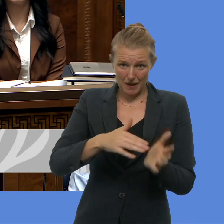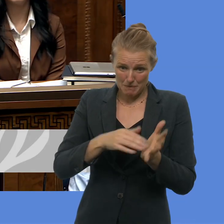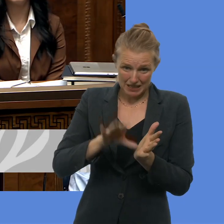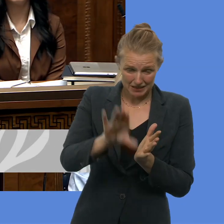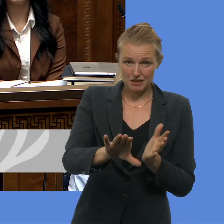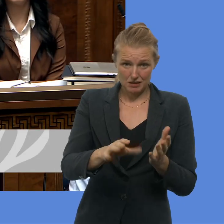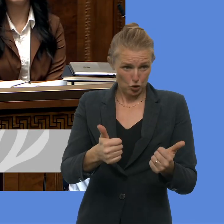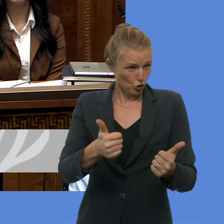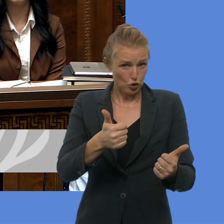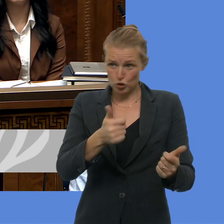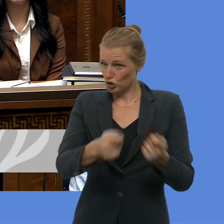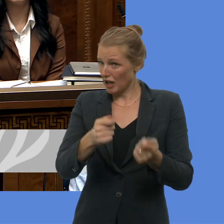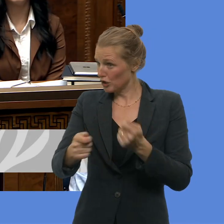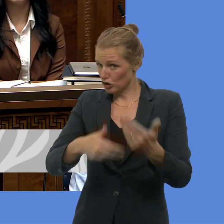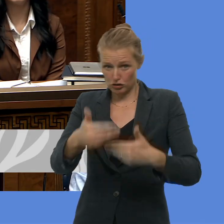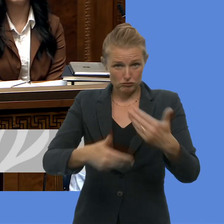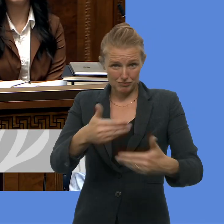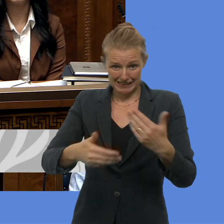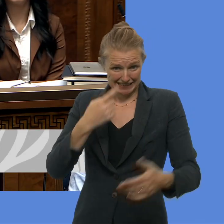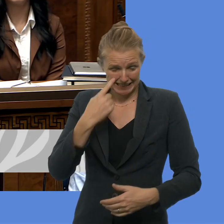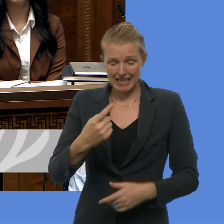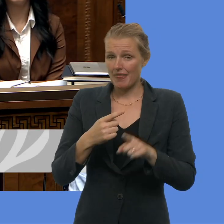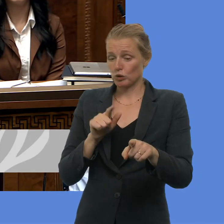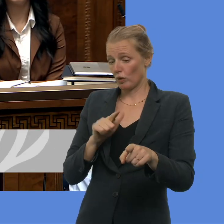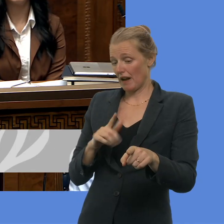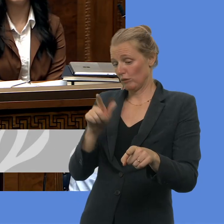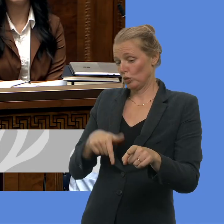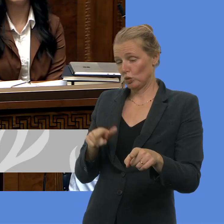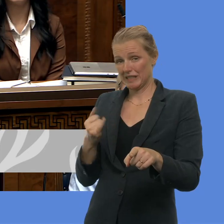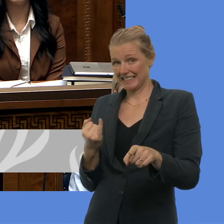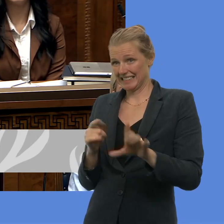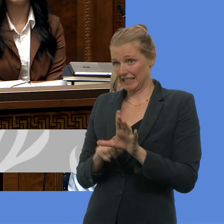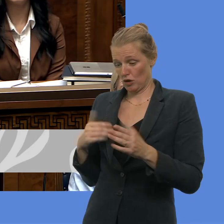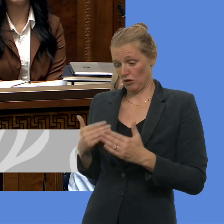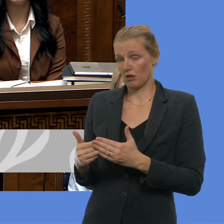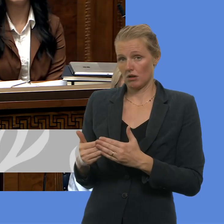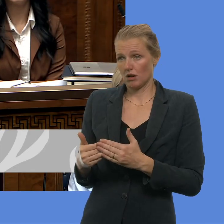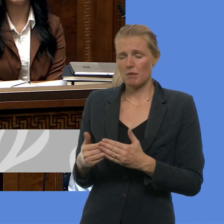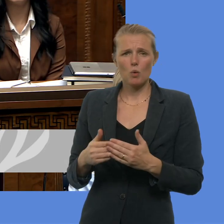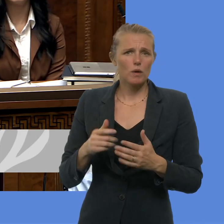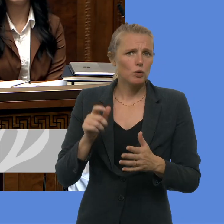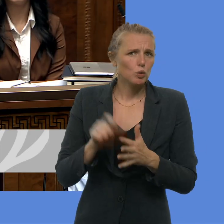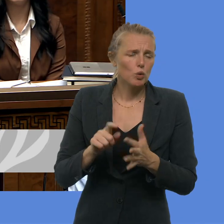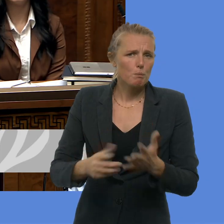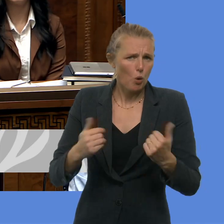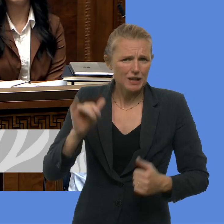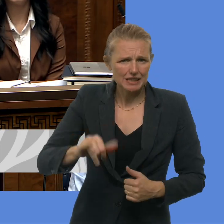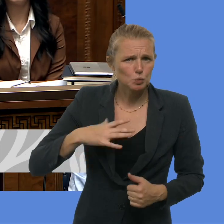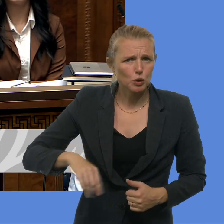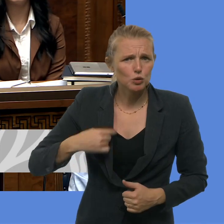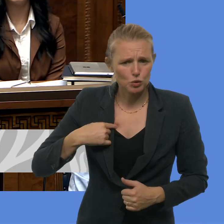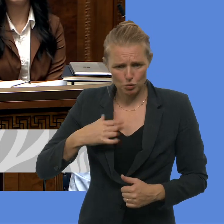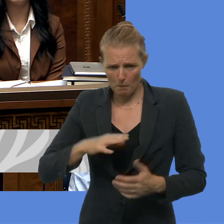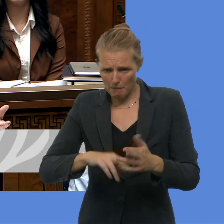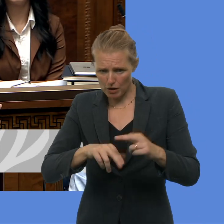million in early learning and childcare for the 25-26 year. But of course we have much more to do there, and we want to deliver more, and we want to support more